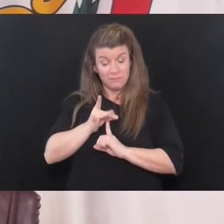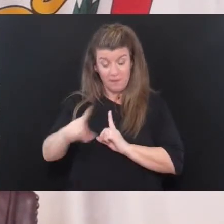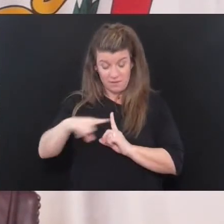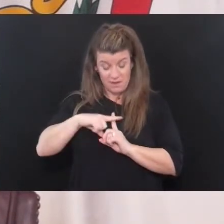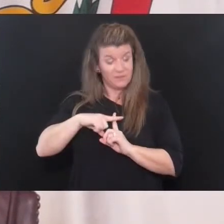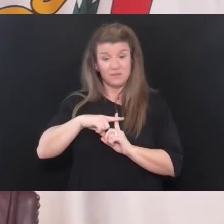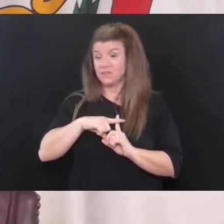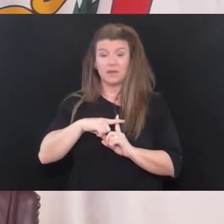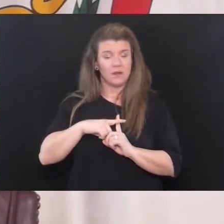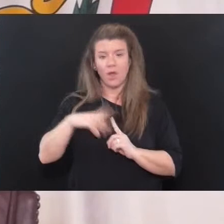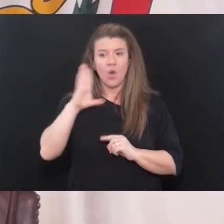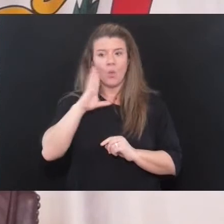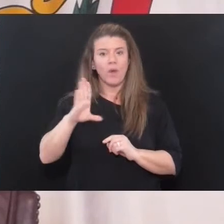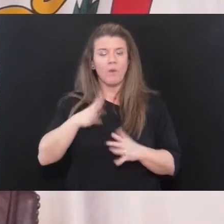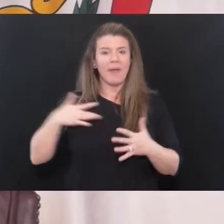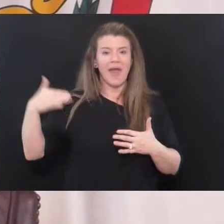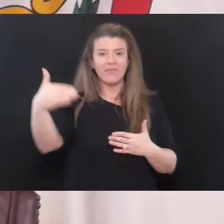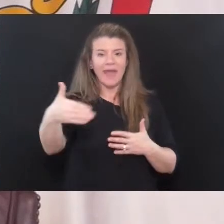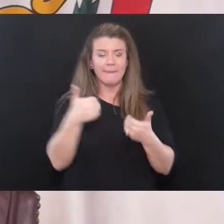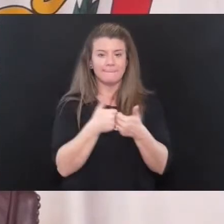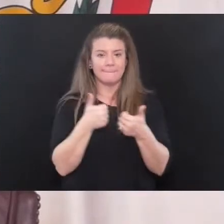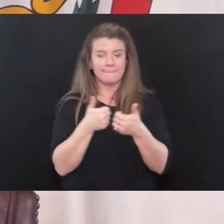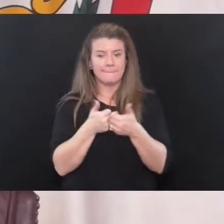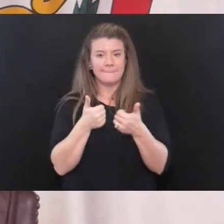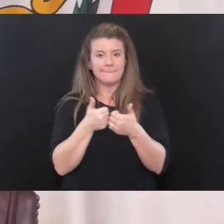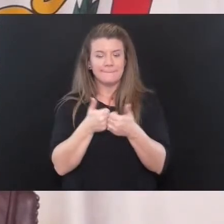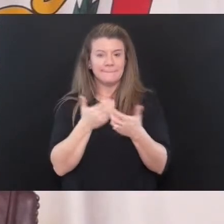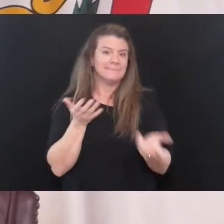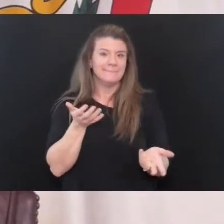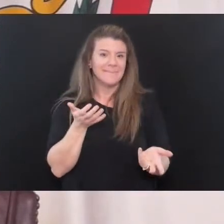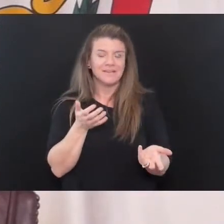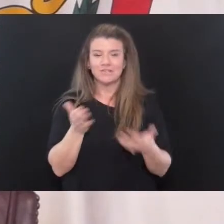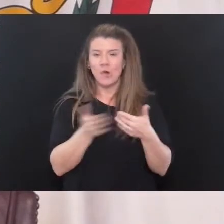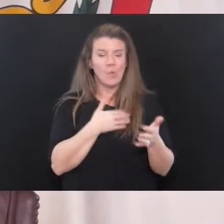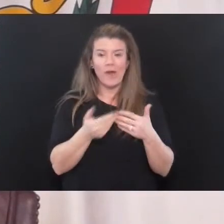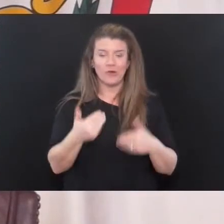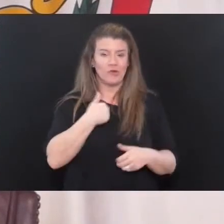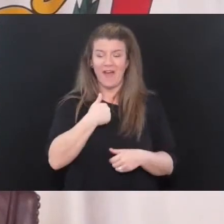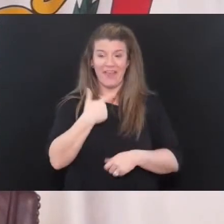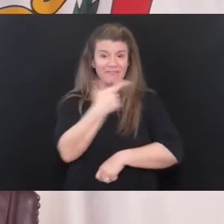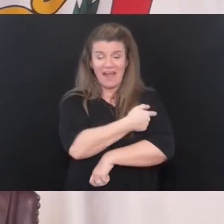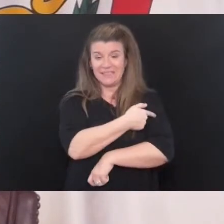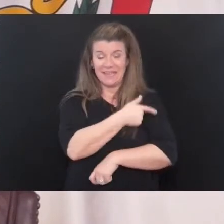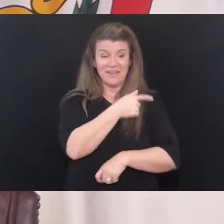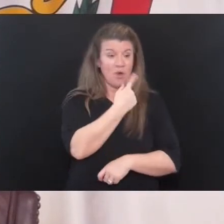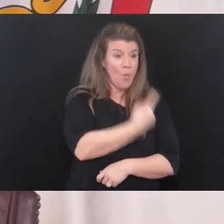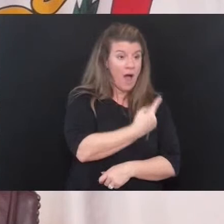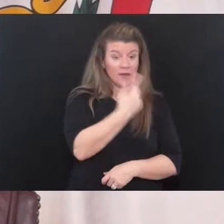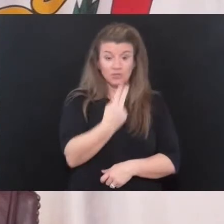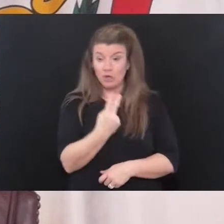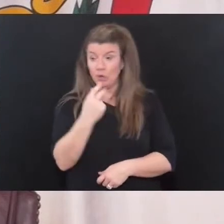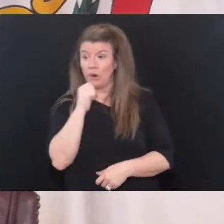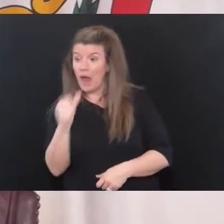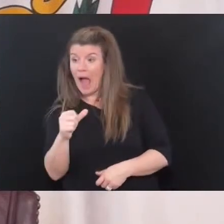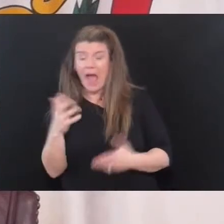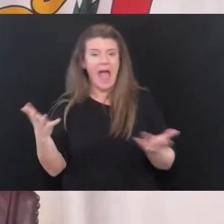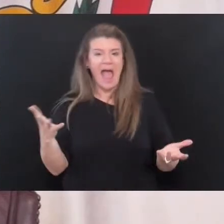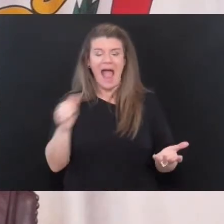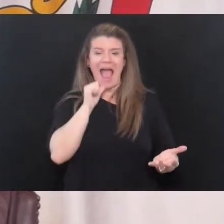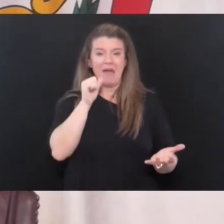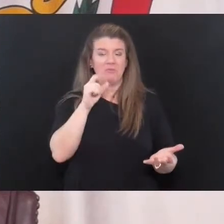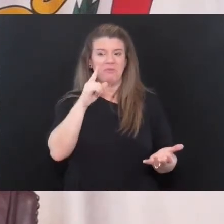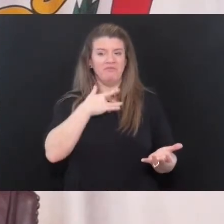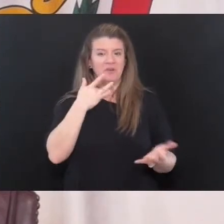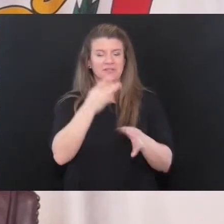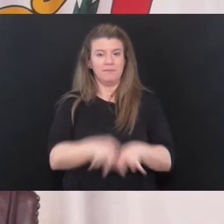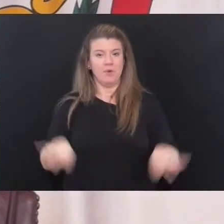positive, we'll be ahead of the game. And so whether you've had, both vaccines or not, I don't think it matters.